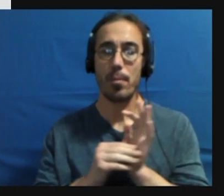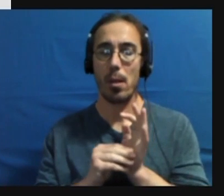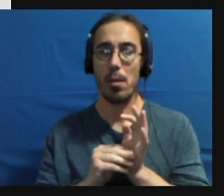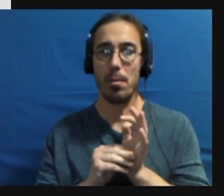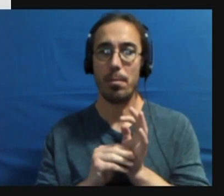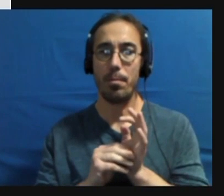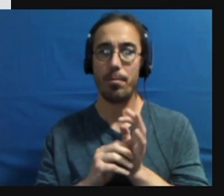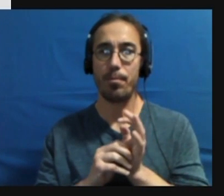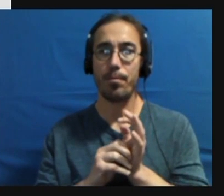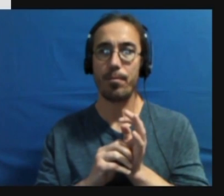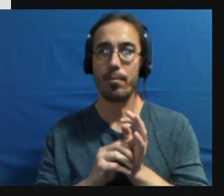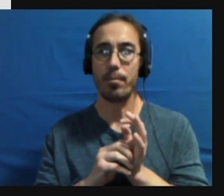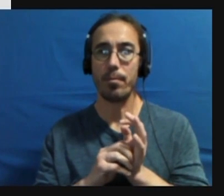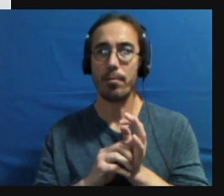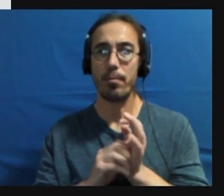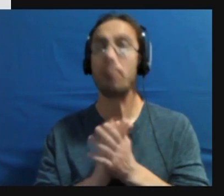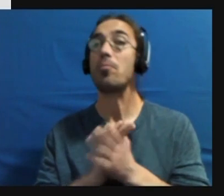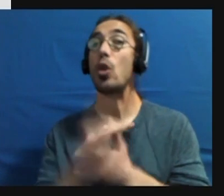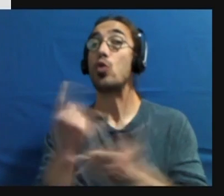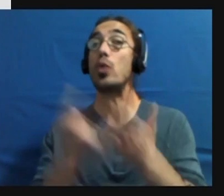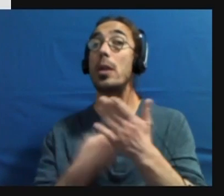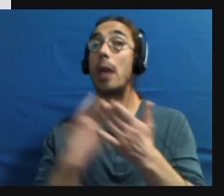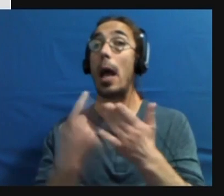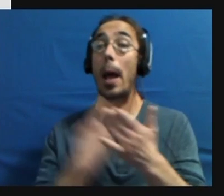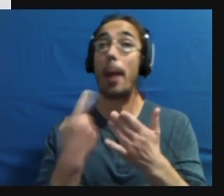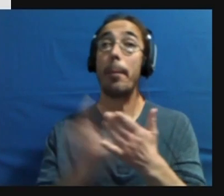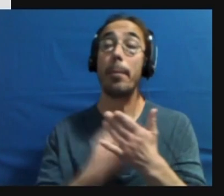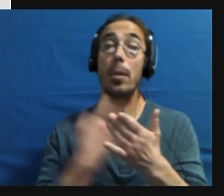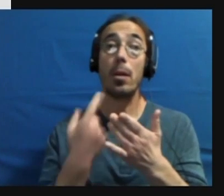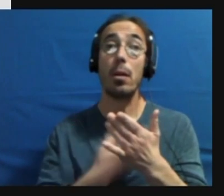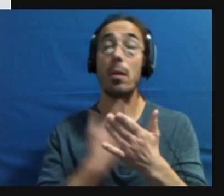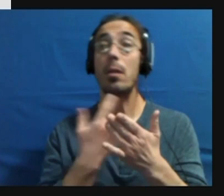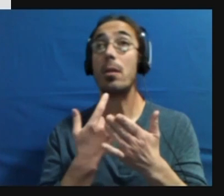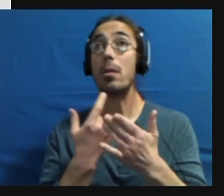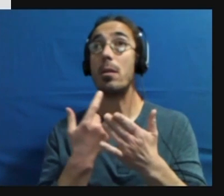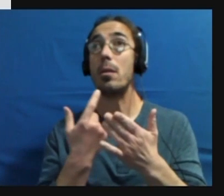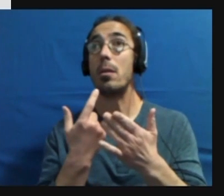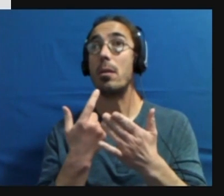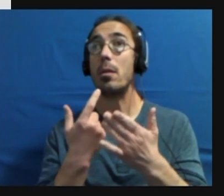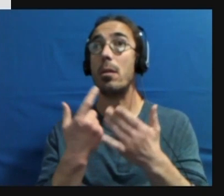And this can appear in emotional reciprocity, from